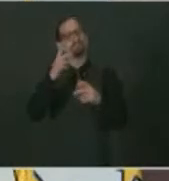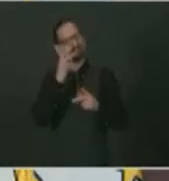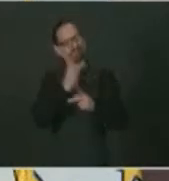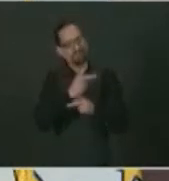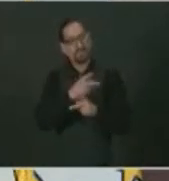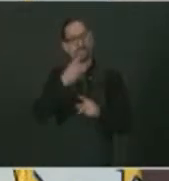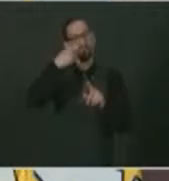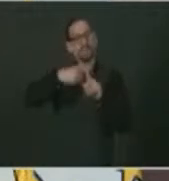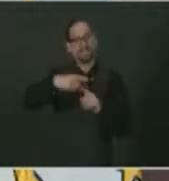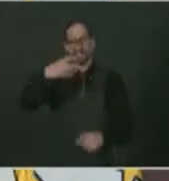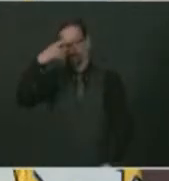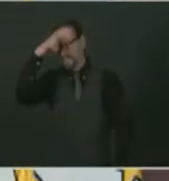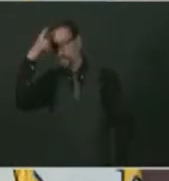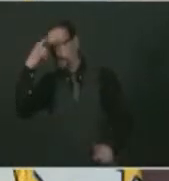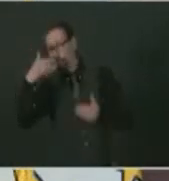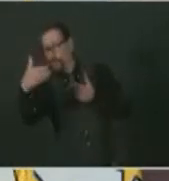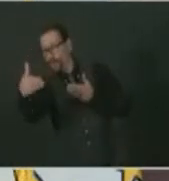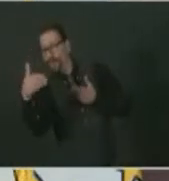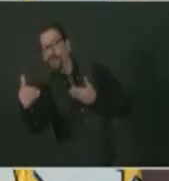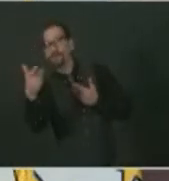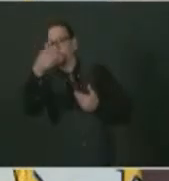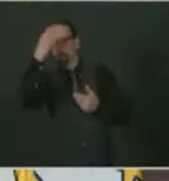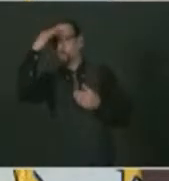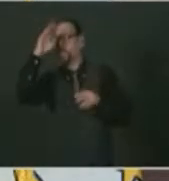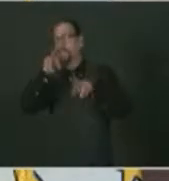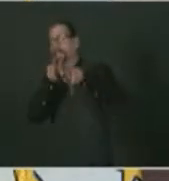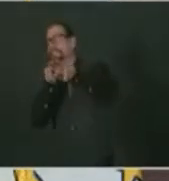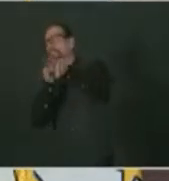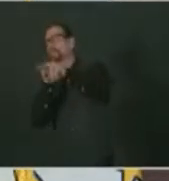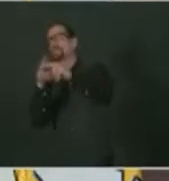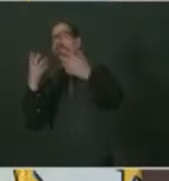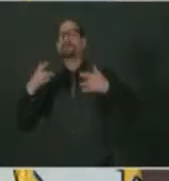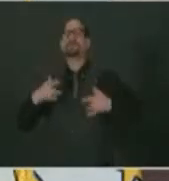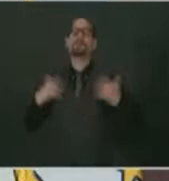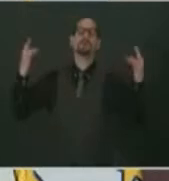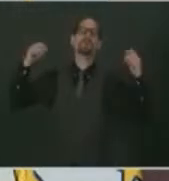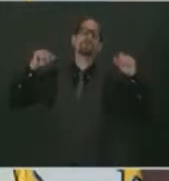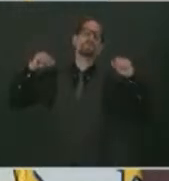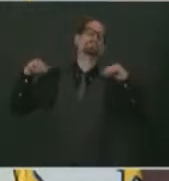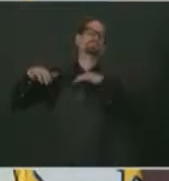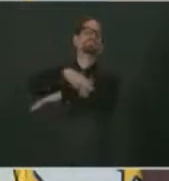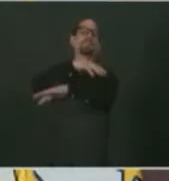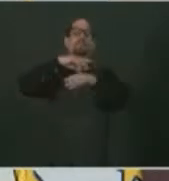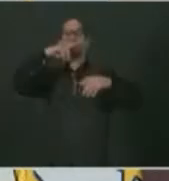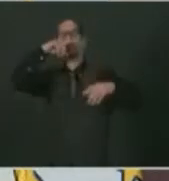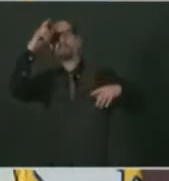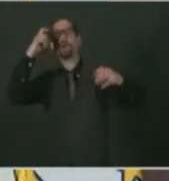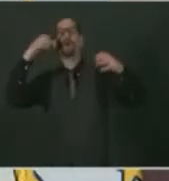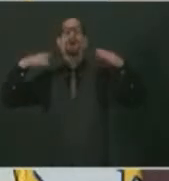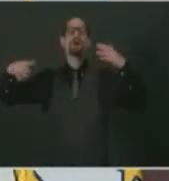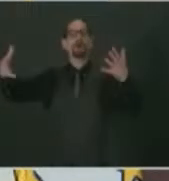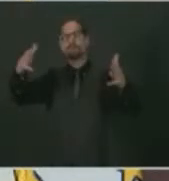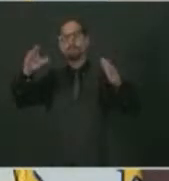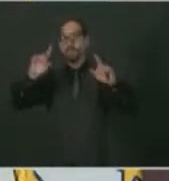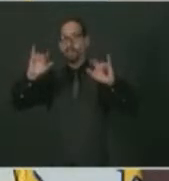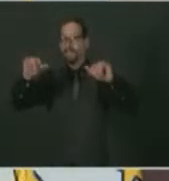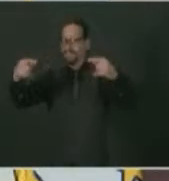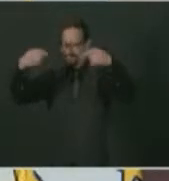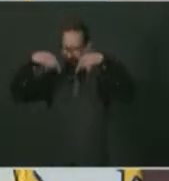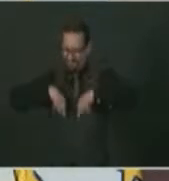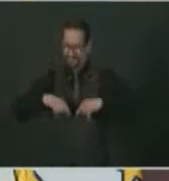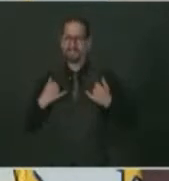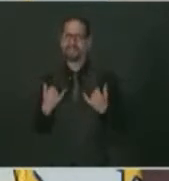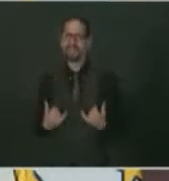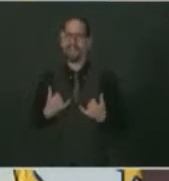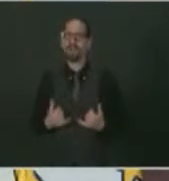The 3 keys to getting us to that finish line have not changed: